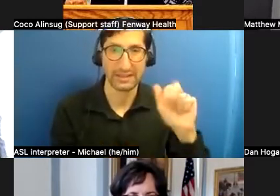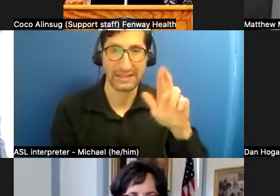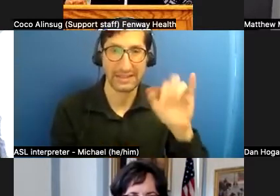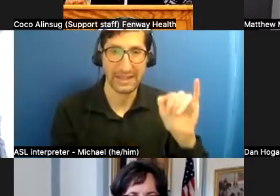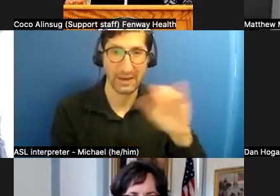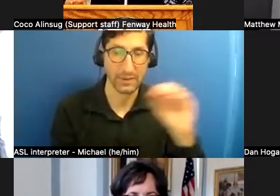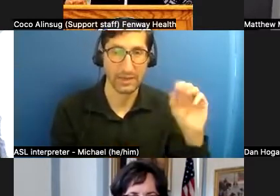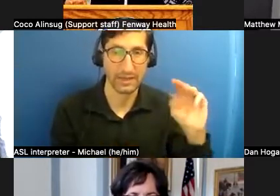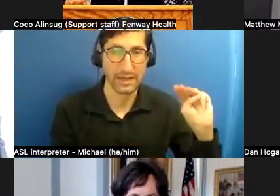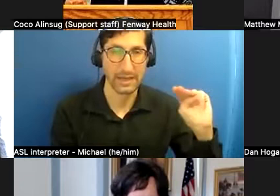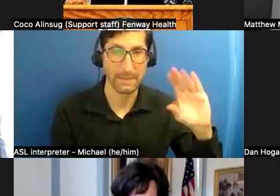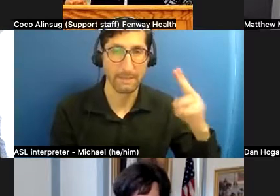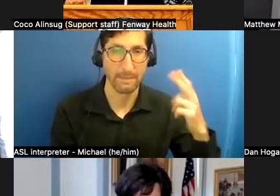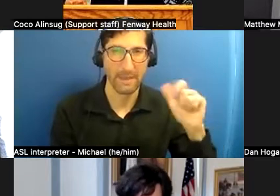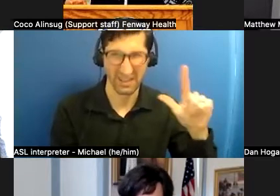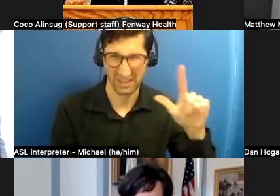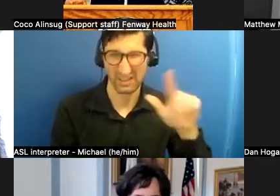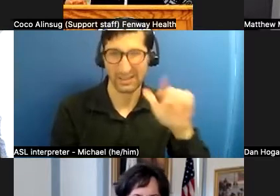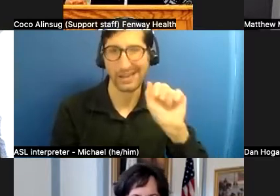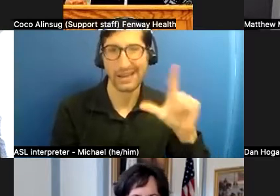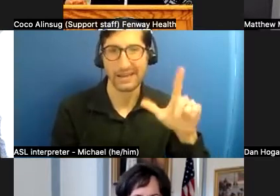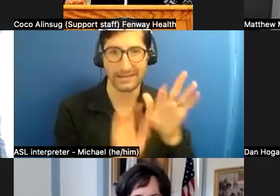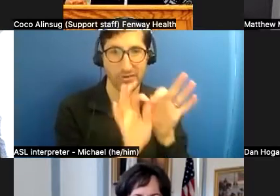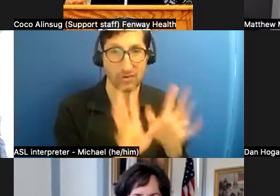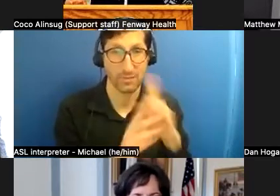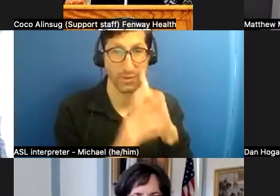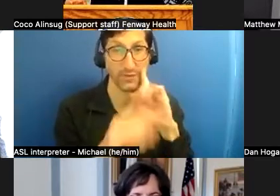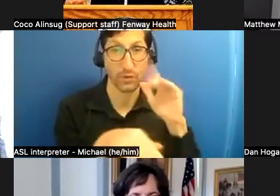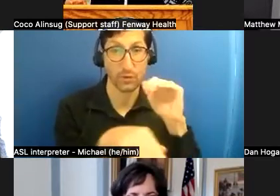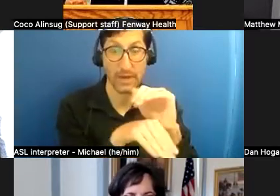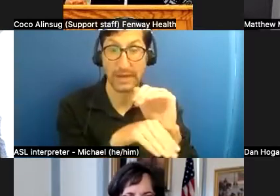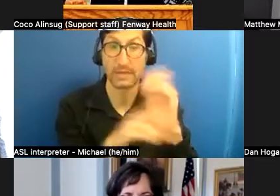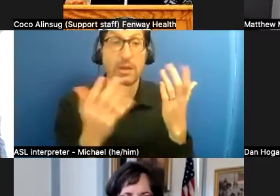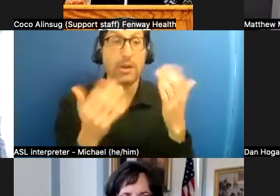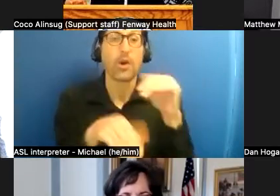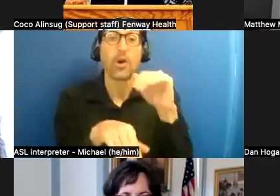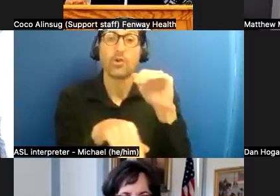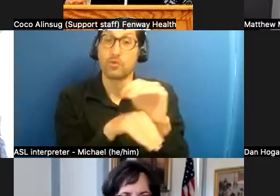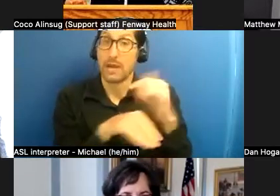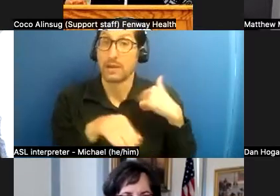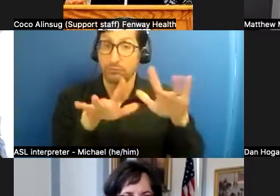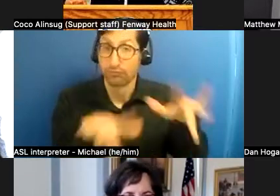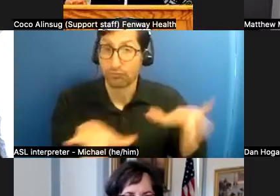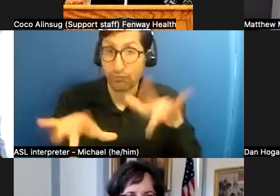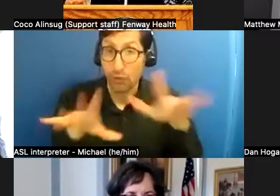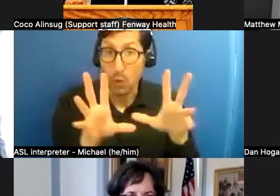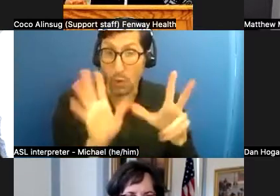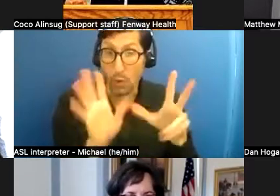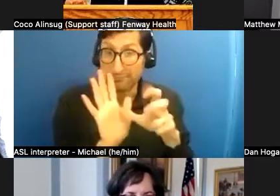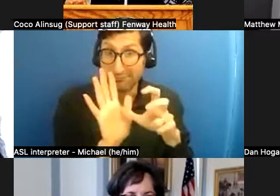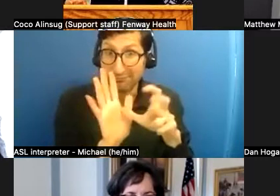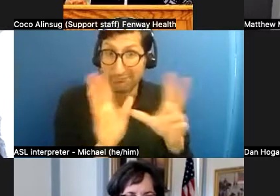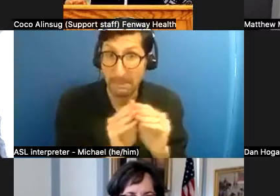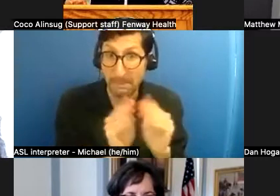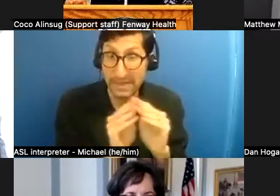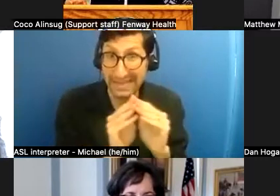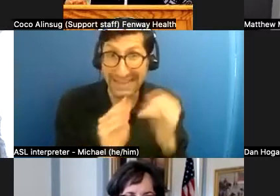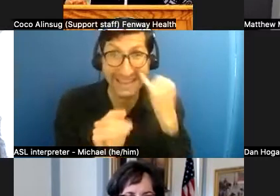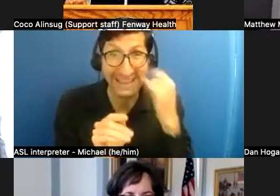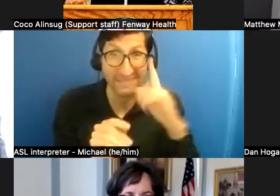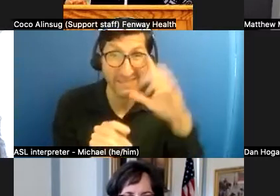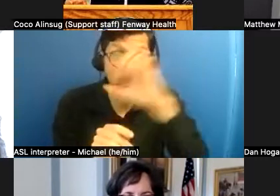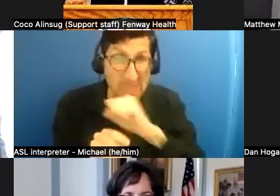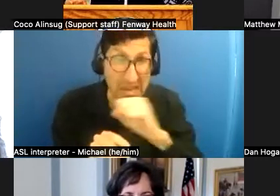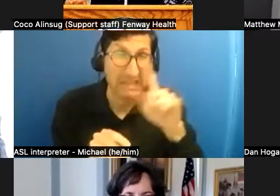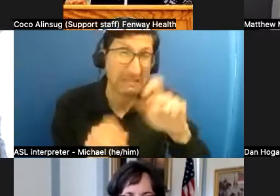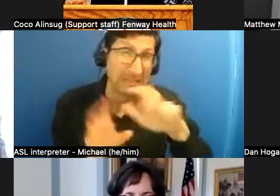let the audience know that we are recording the meeting this evening. So if you have to leave early, or if you know folks that wanted to join but weren't able to be here tonight, it